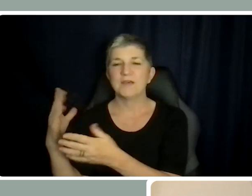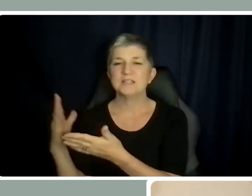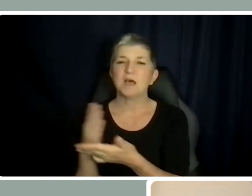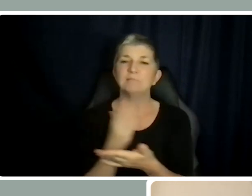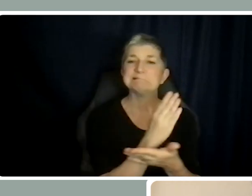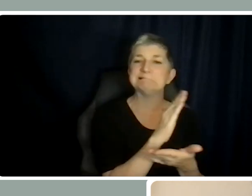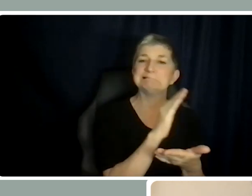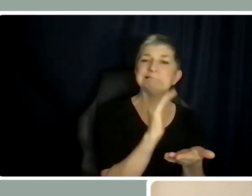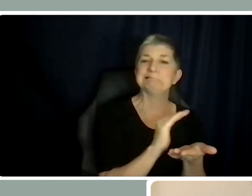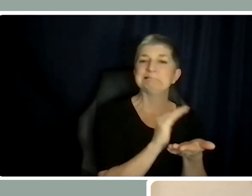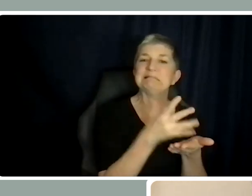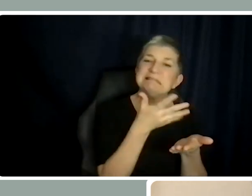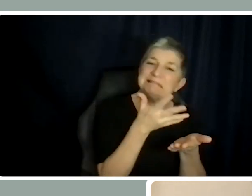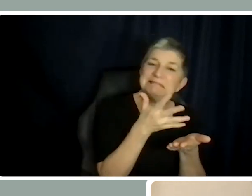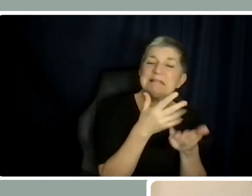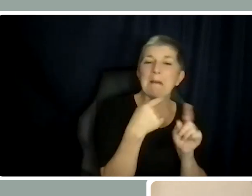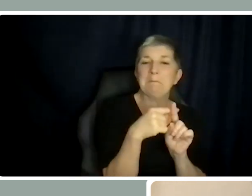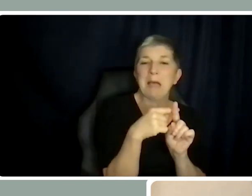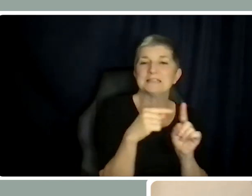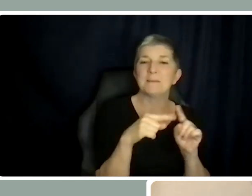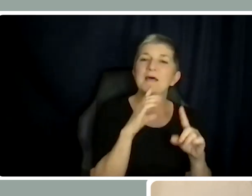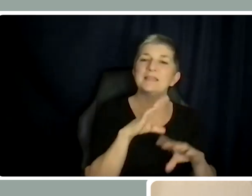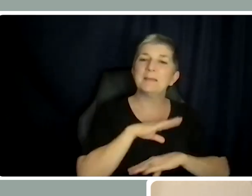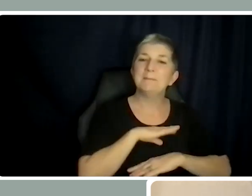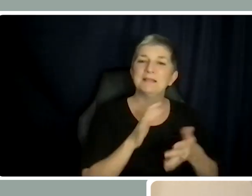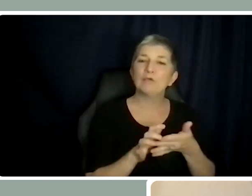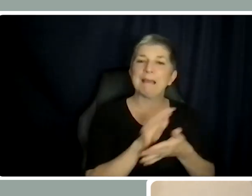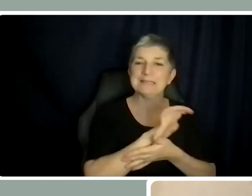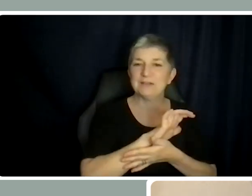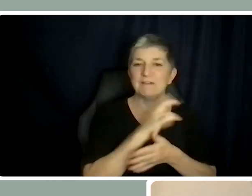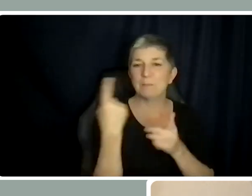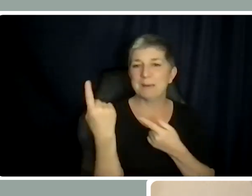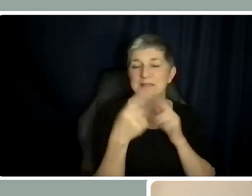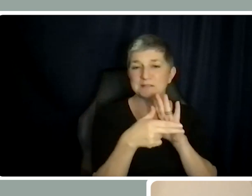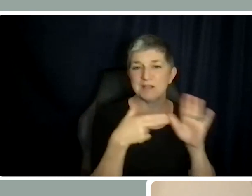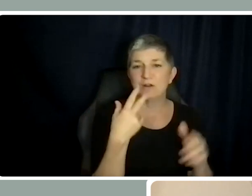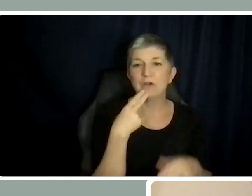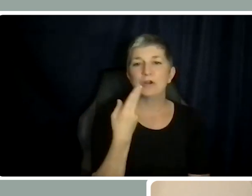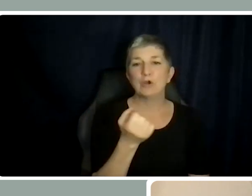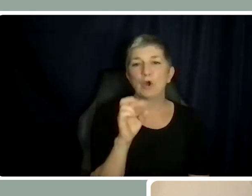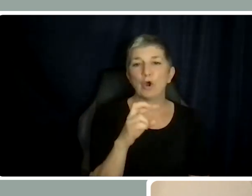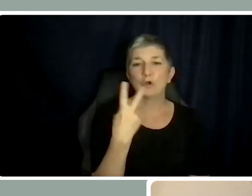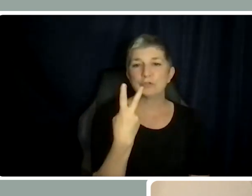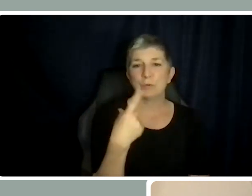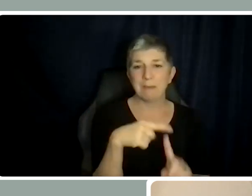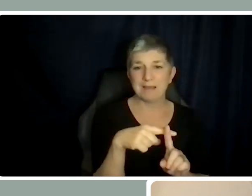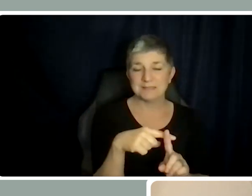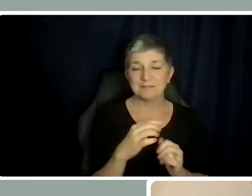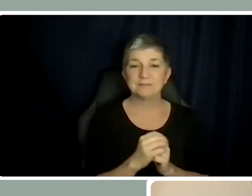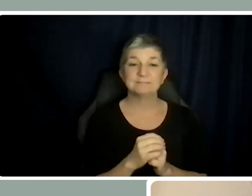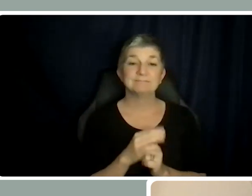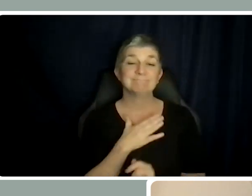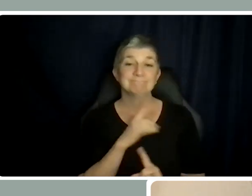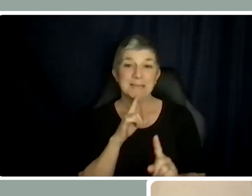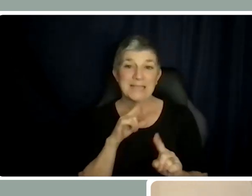are sort of a little HER2 positive, but they do meet the criteria for being HER2 positive. And the answer is